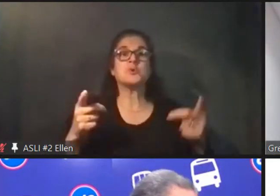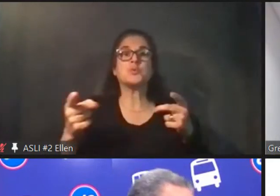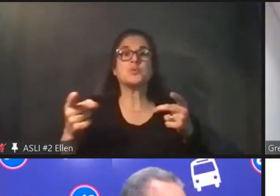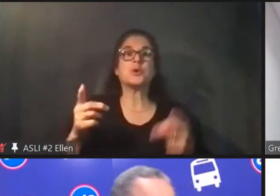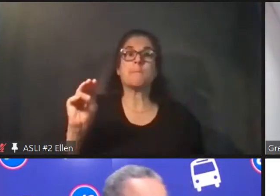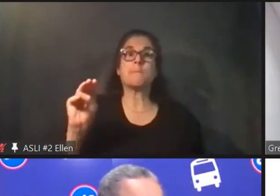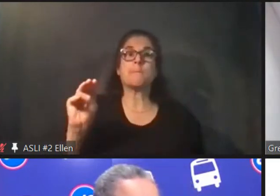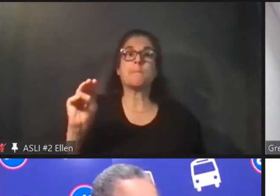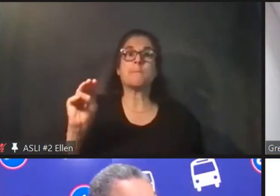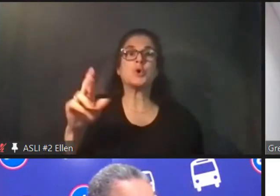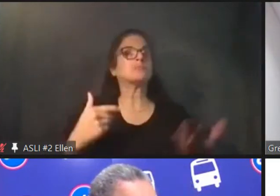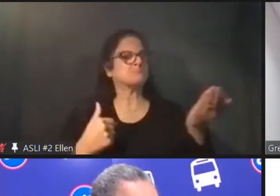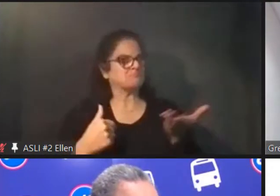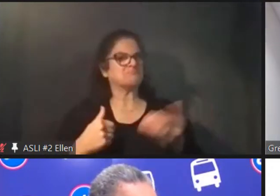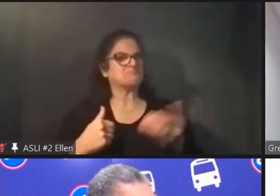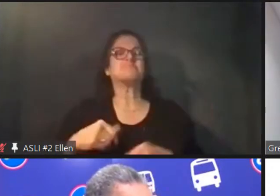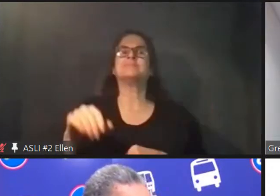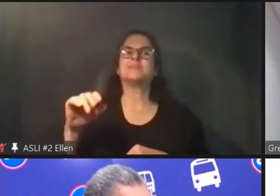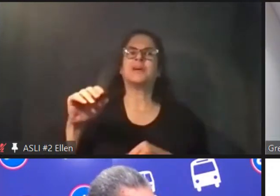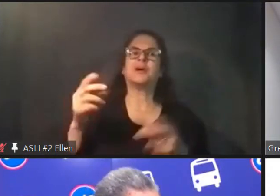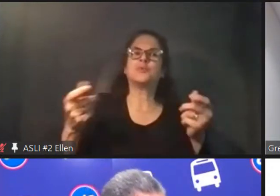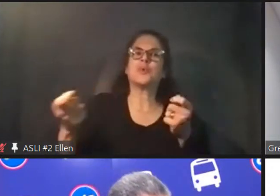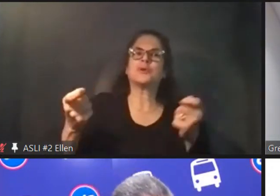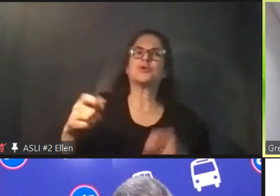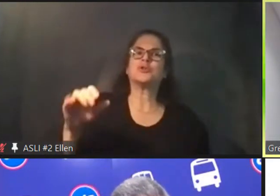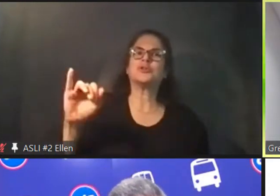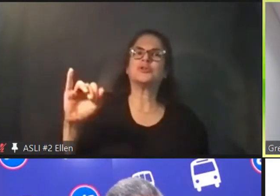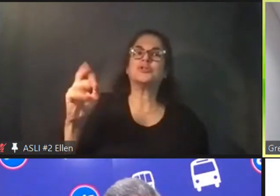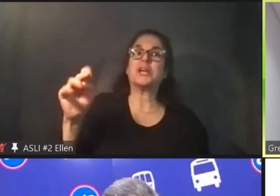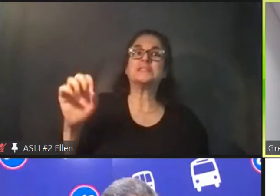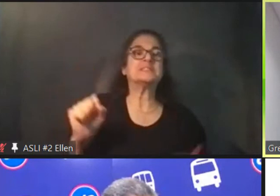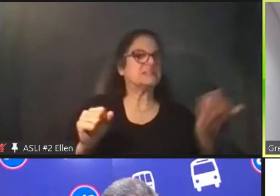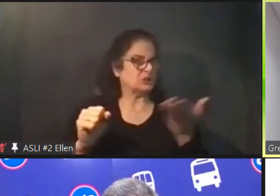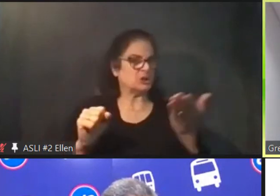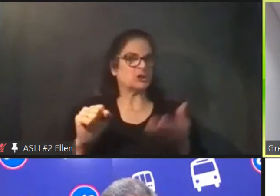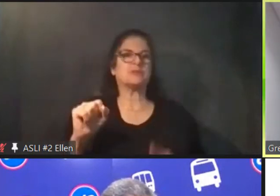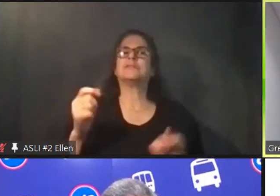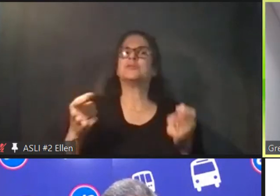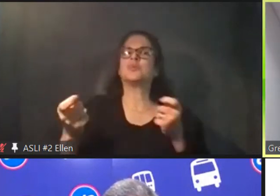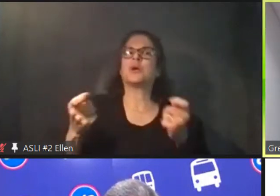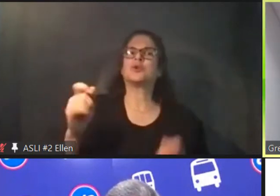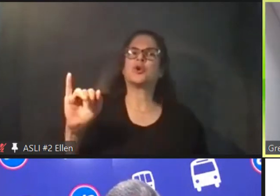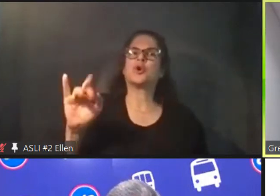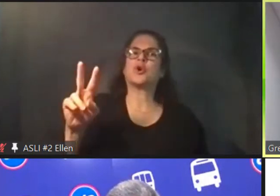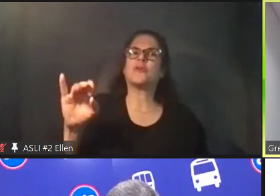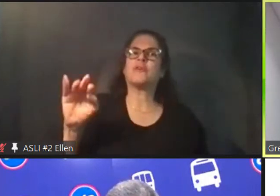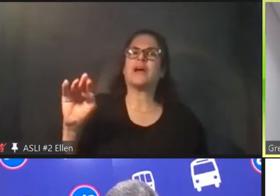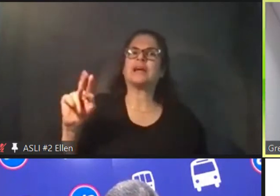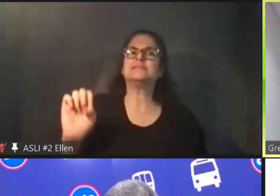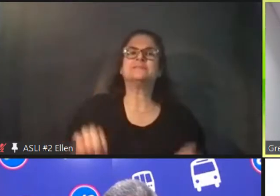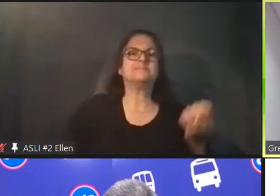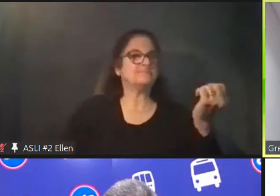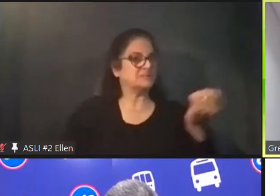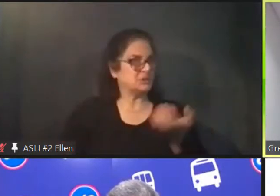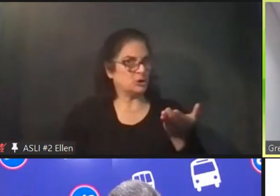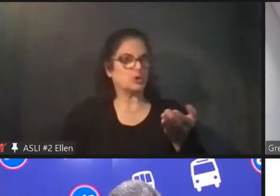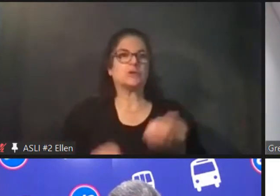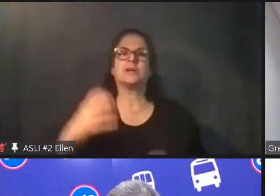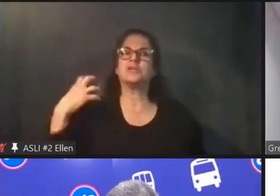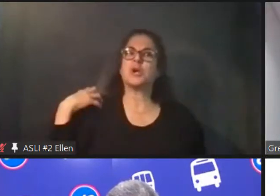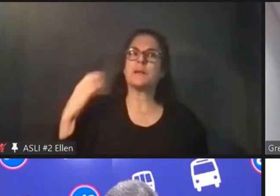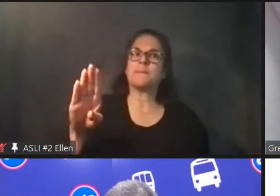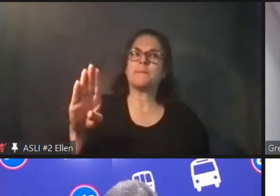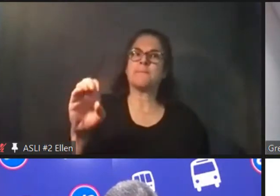Here. Director Jakes, Here. Director Irvine, Here. Chairman Barkley.